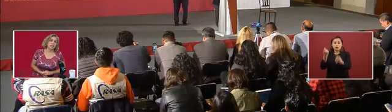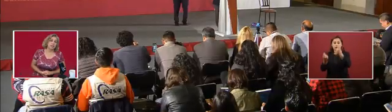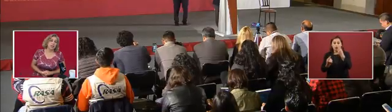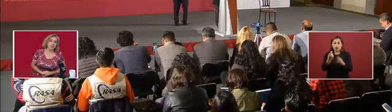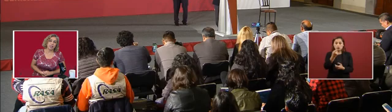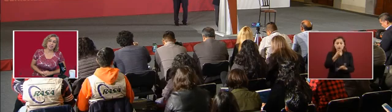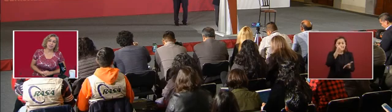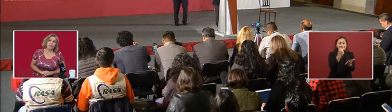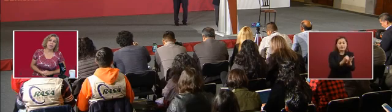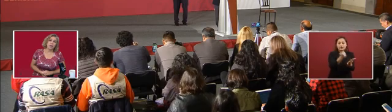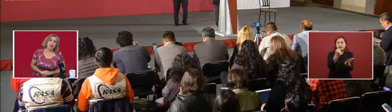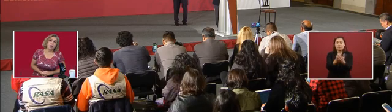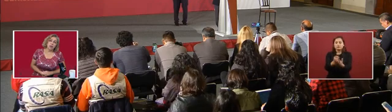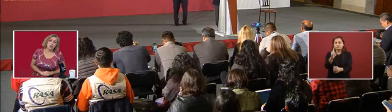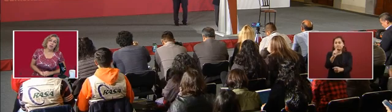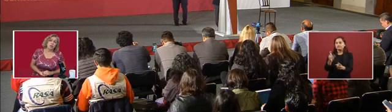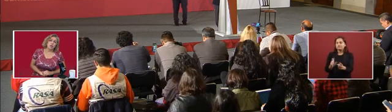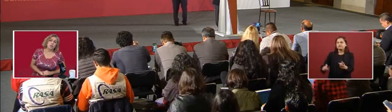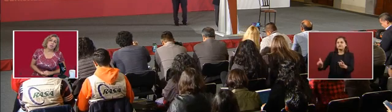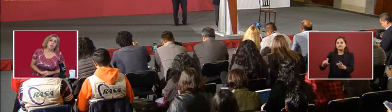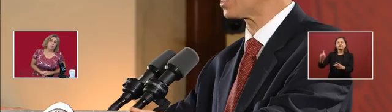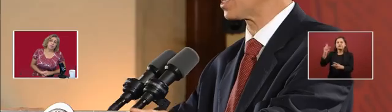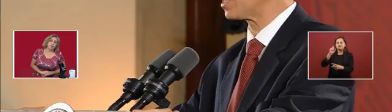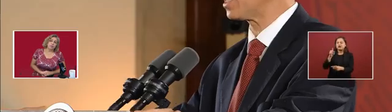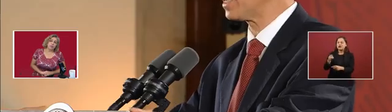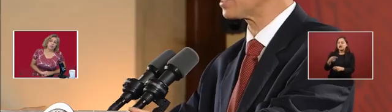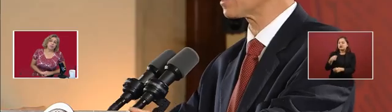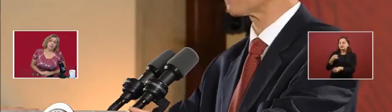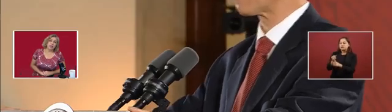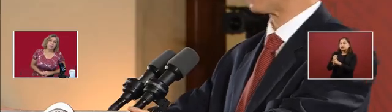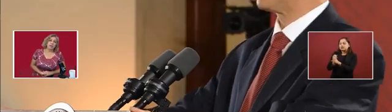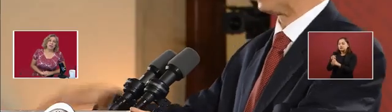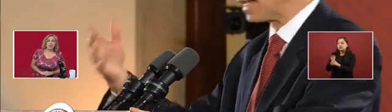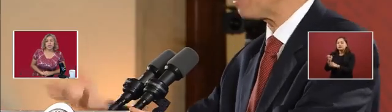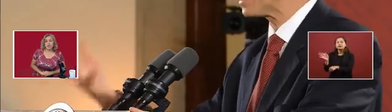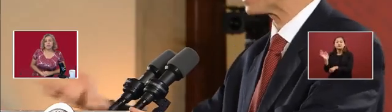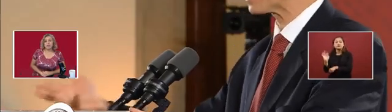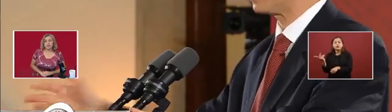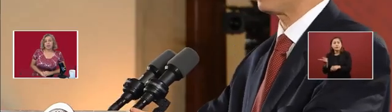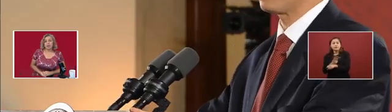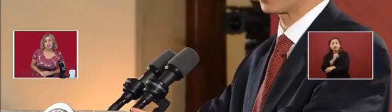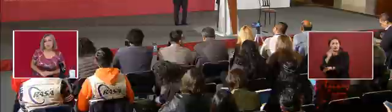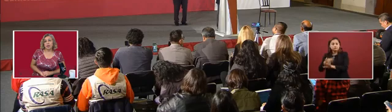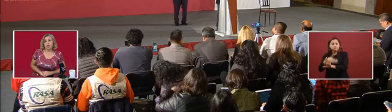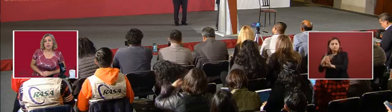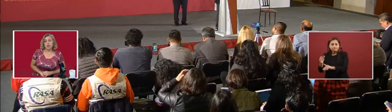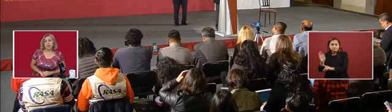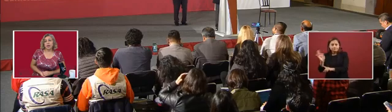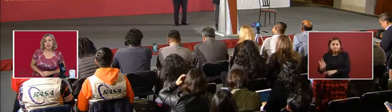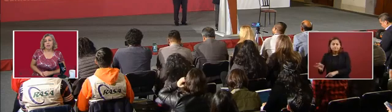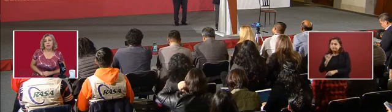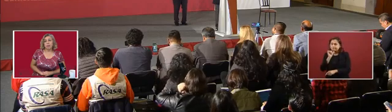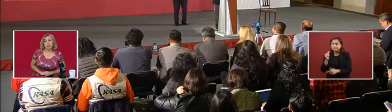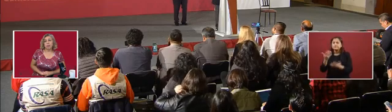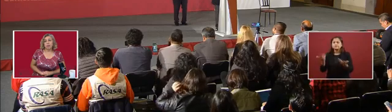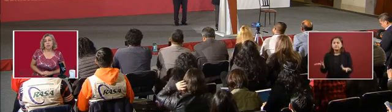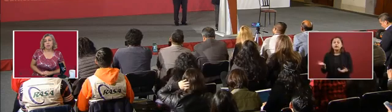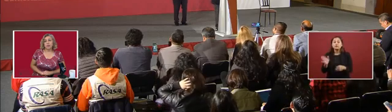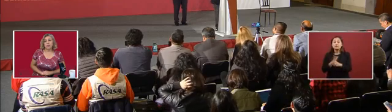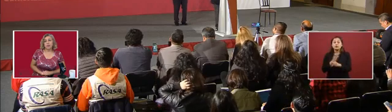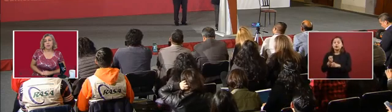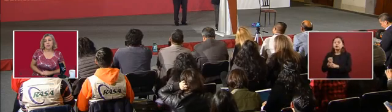so they've kind of been trying to control which medication, which insecticides are better. And we do have a